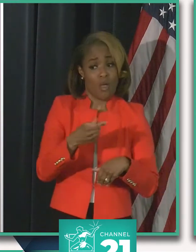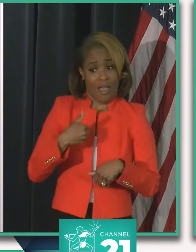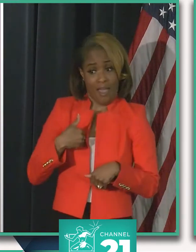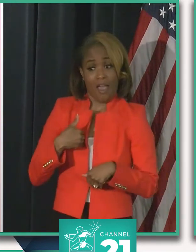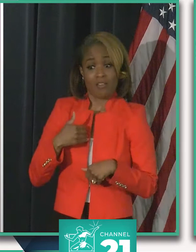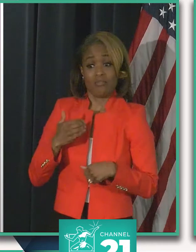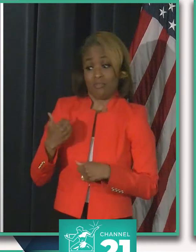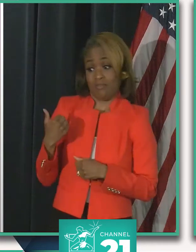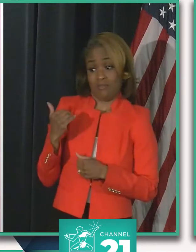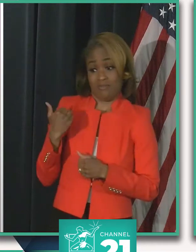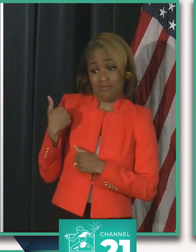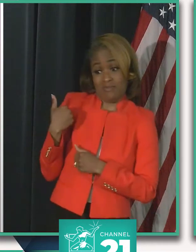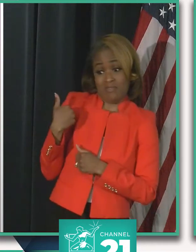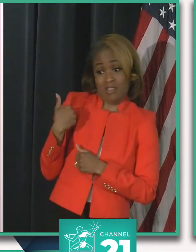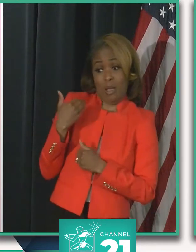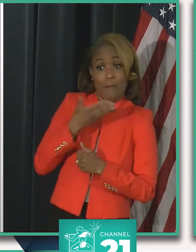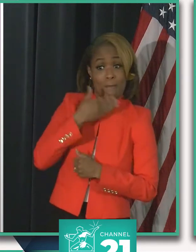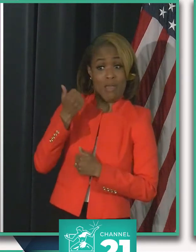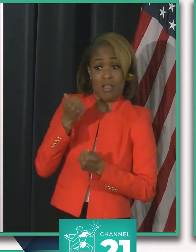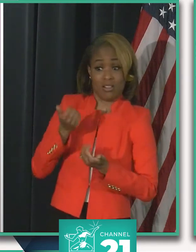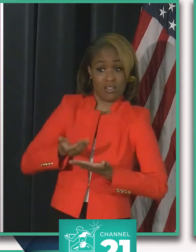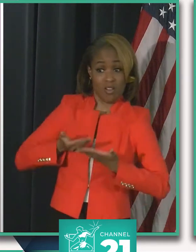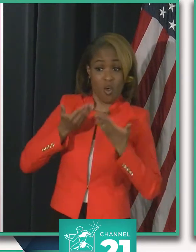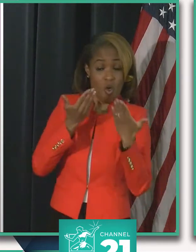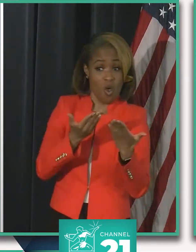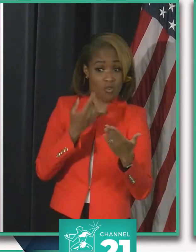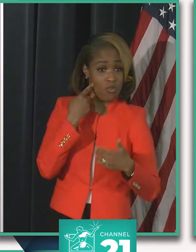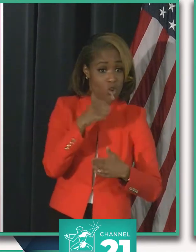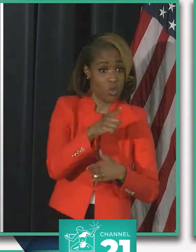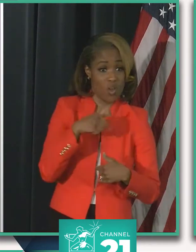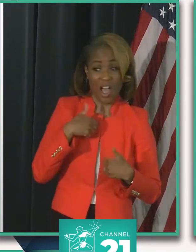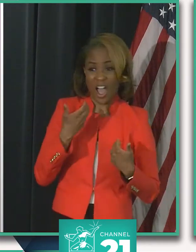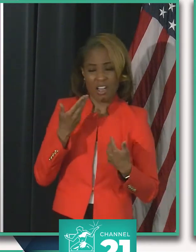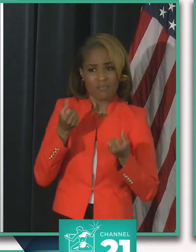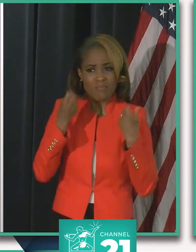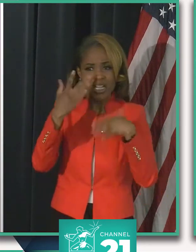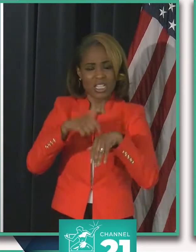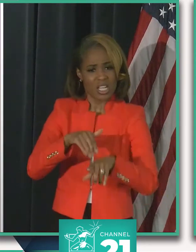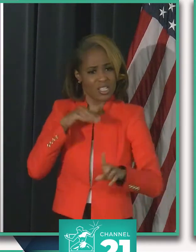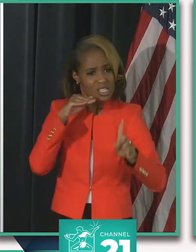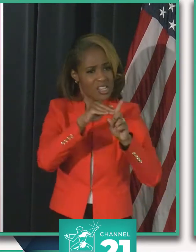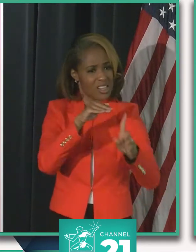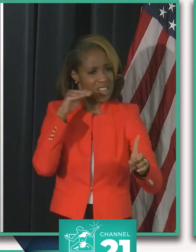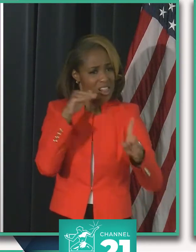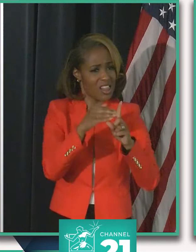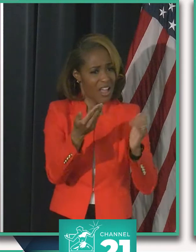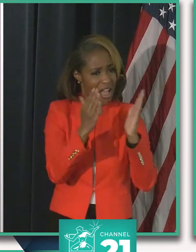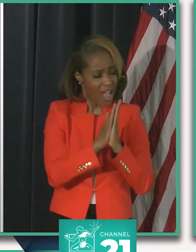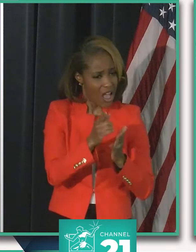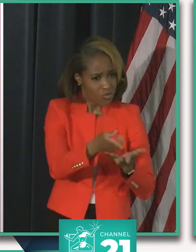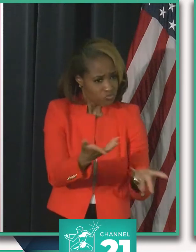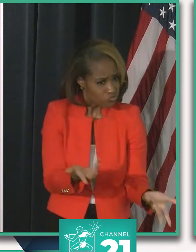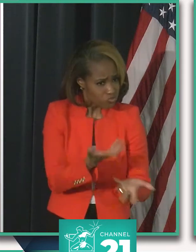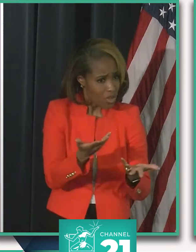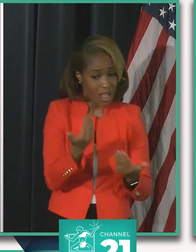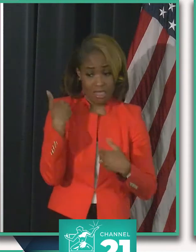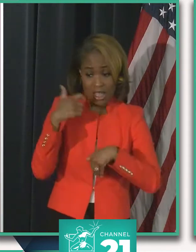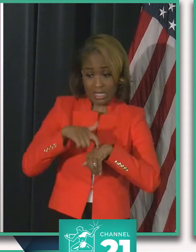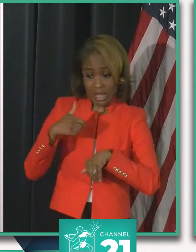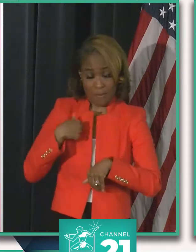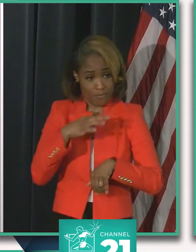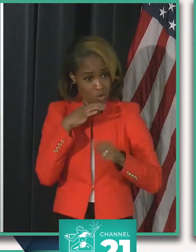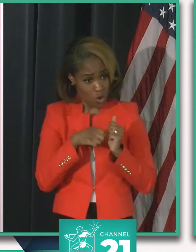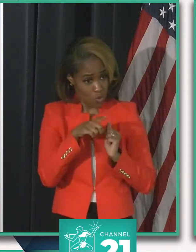our last best offer. I have asked you on numerous occasions, and the last time was